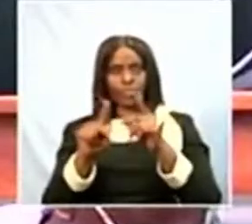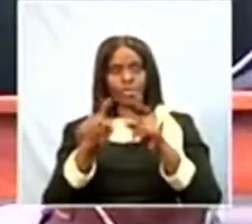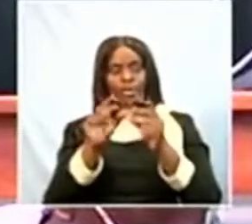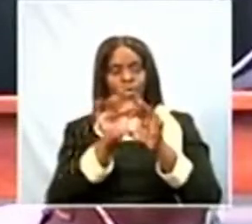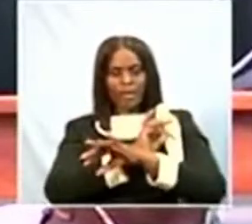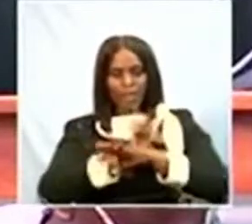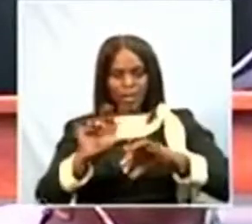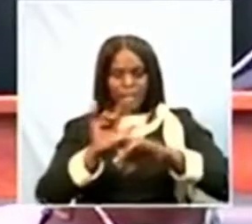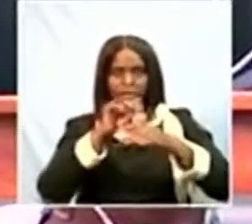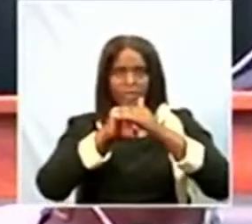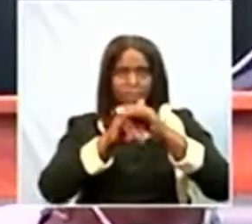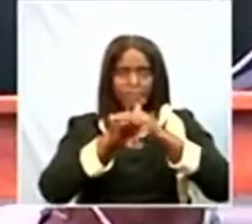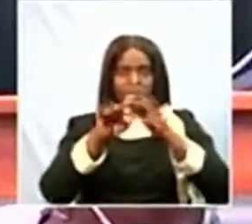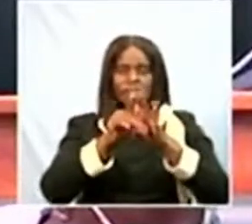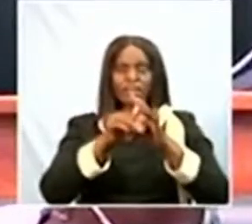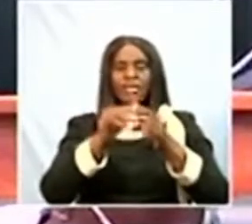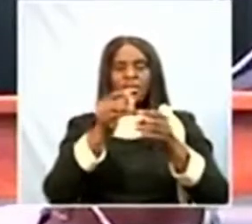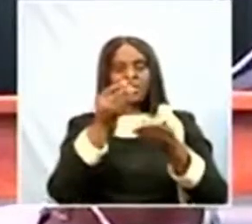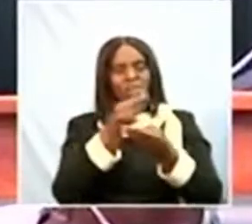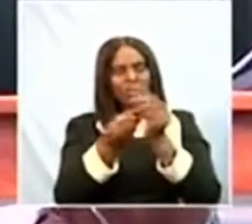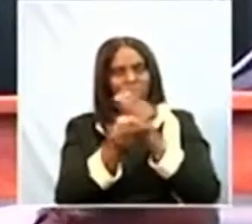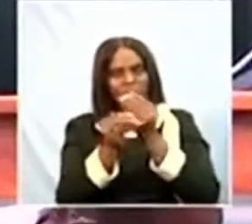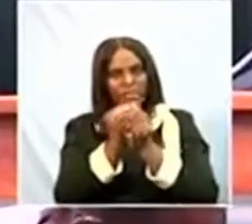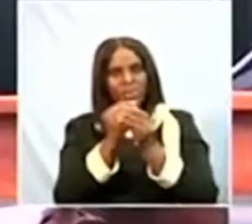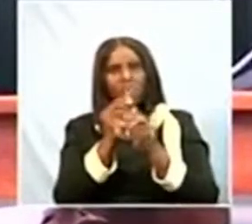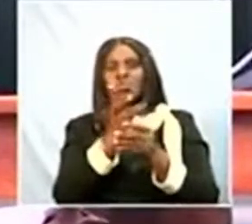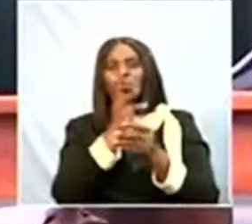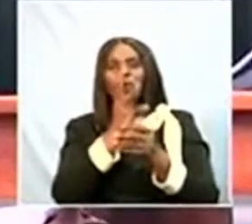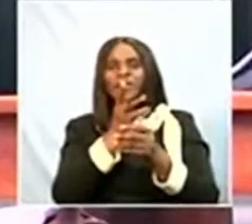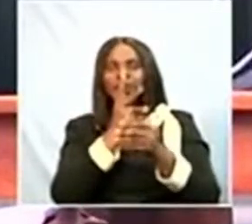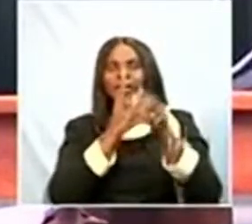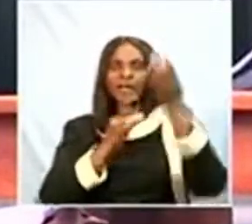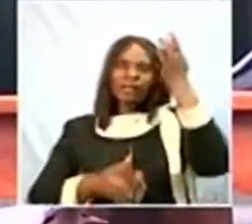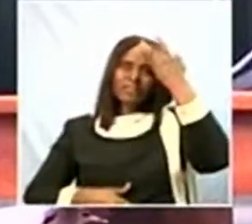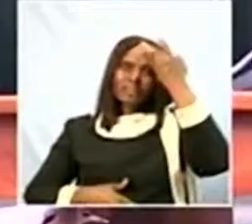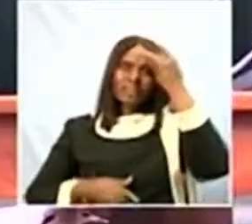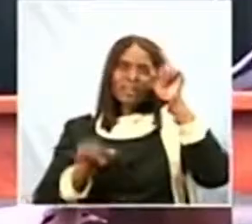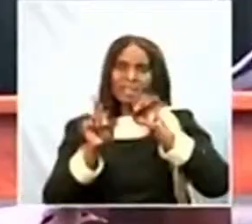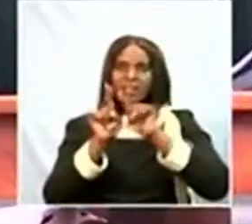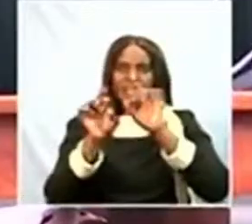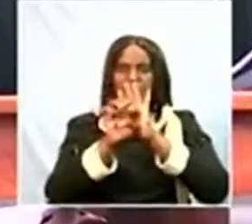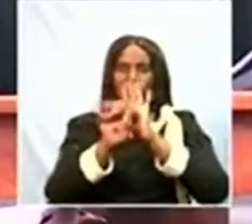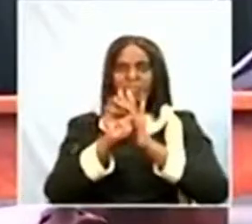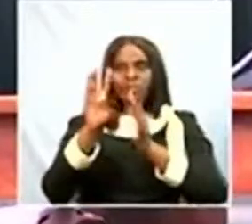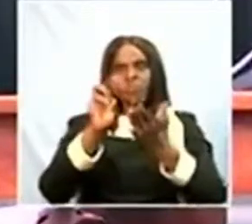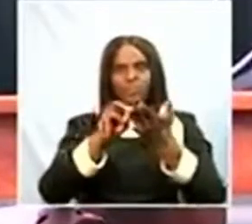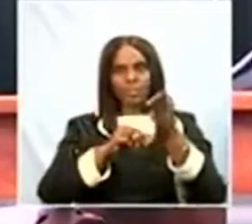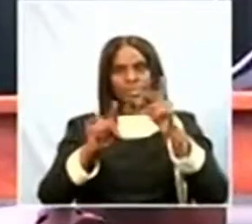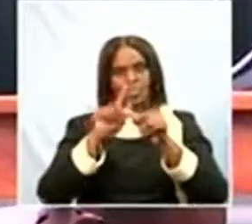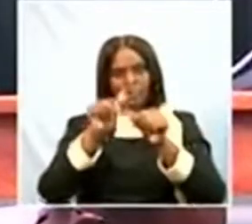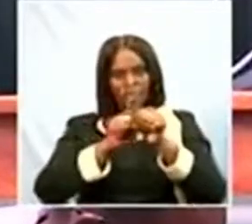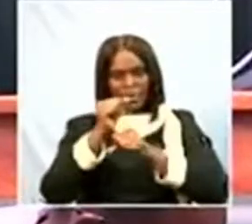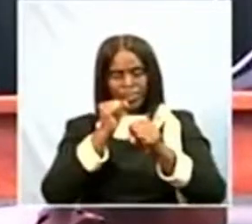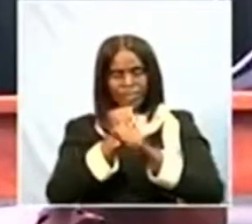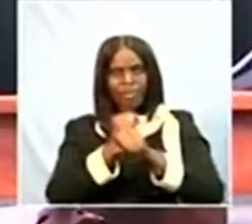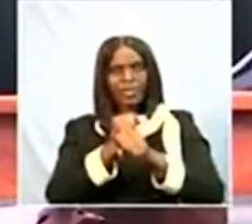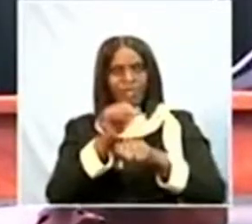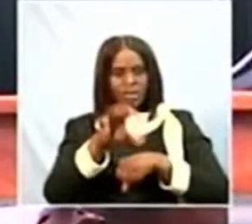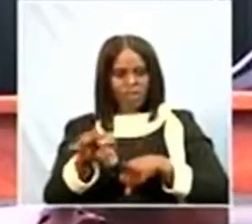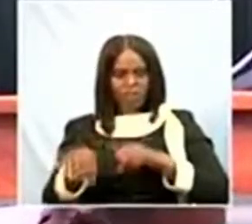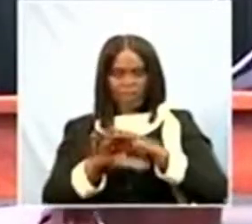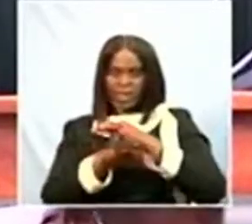safe drinking, contributes to waterborne diseases affecting 4 million people each year. Children under 5